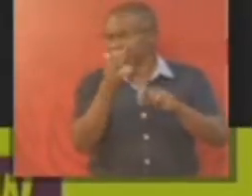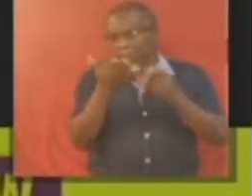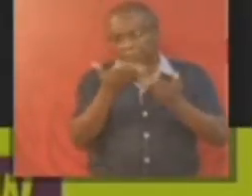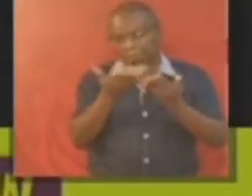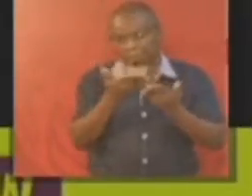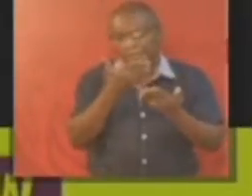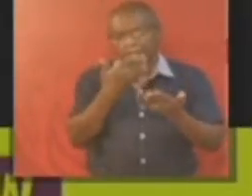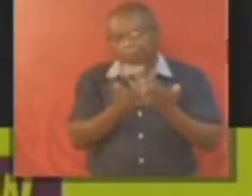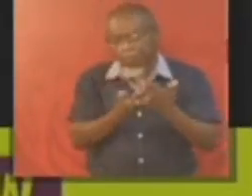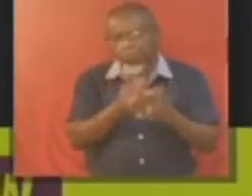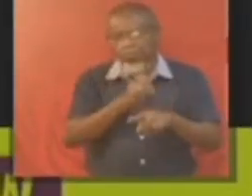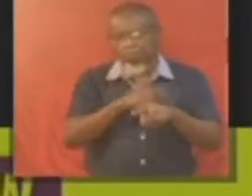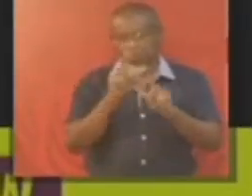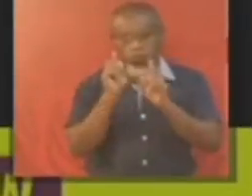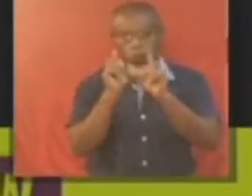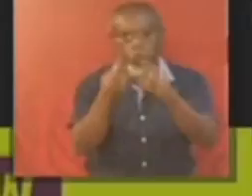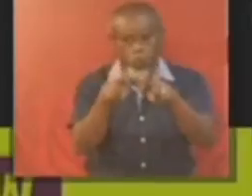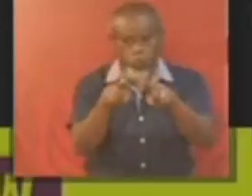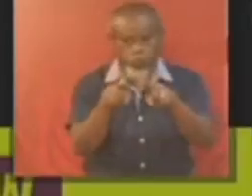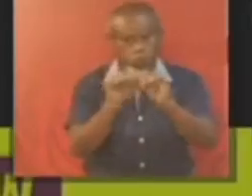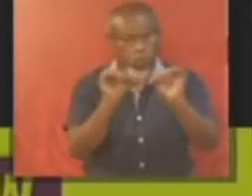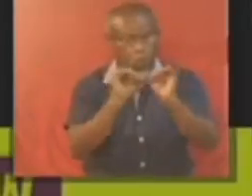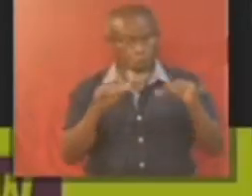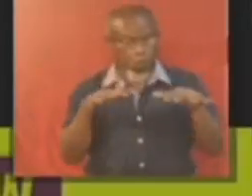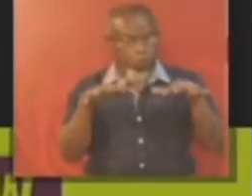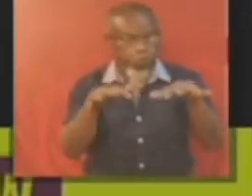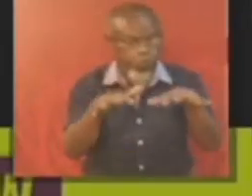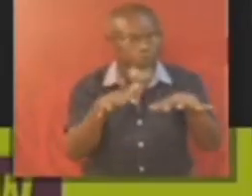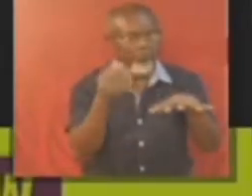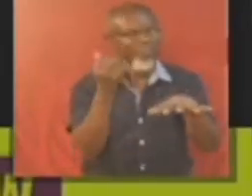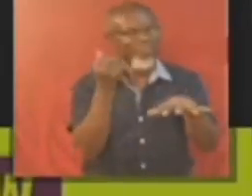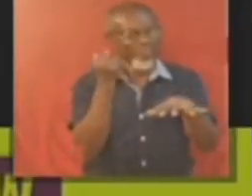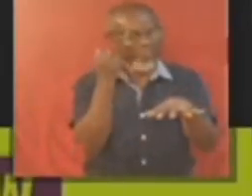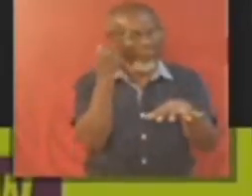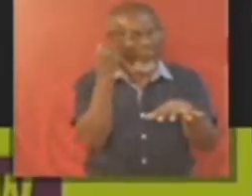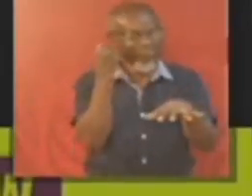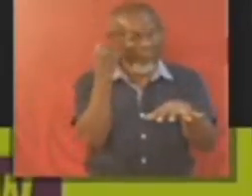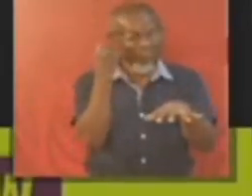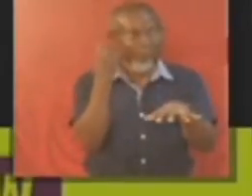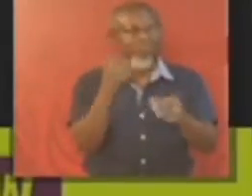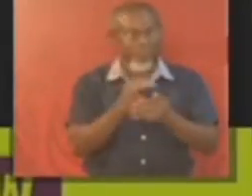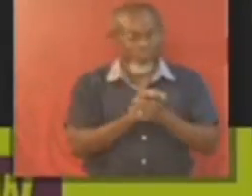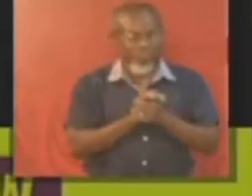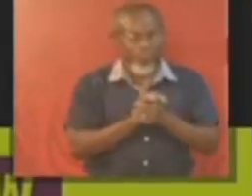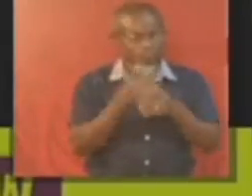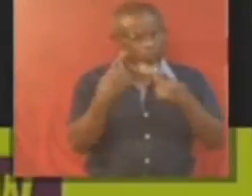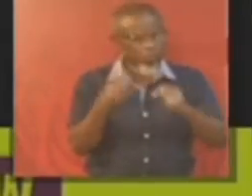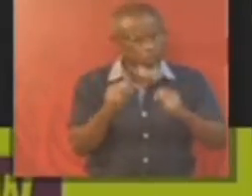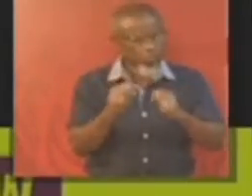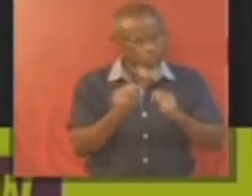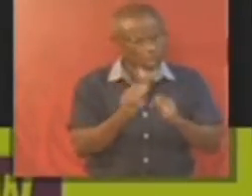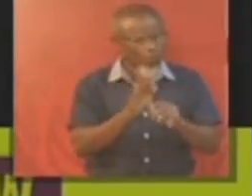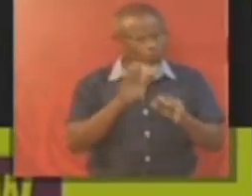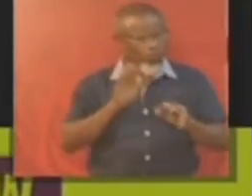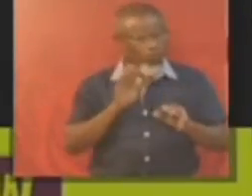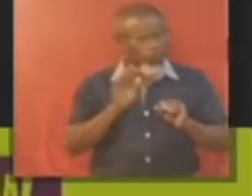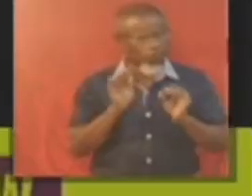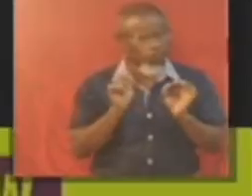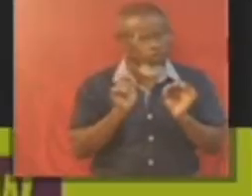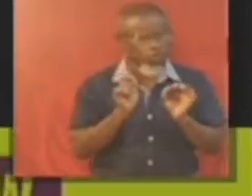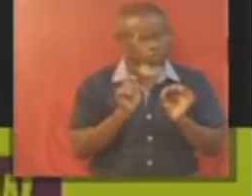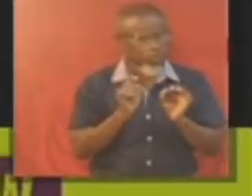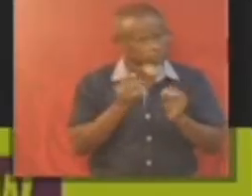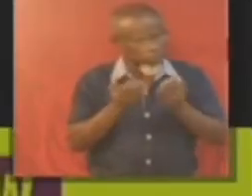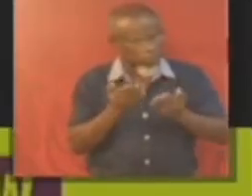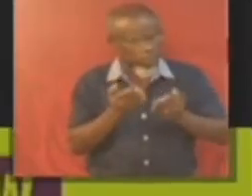time to go such that there aren't crowds expected. Try to avoid situations where it would be difficult to maintain physical